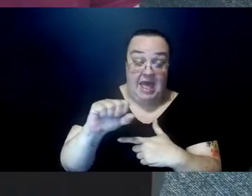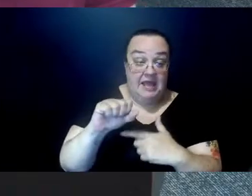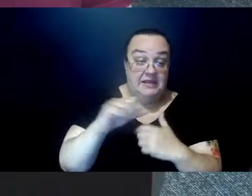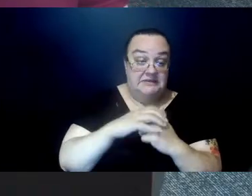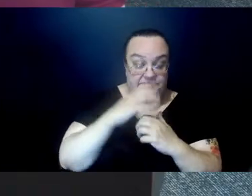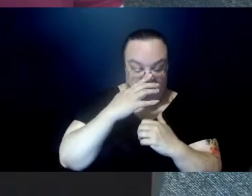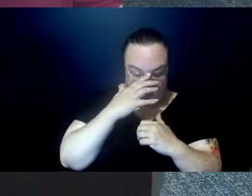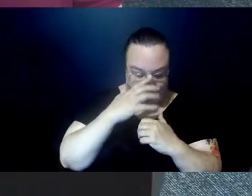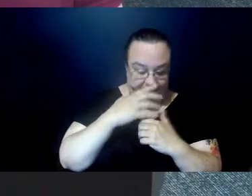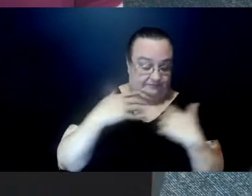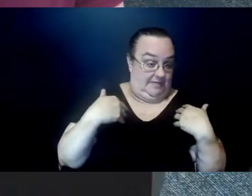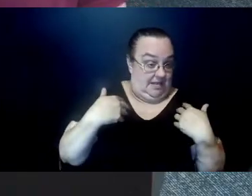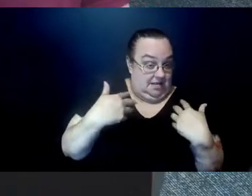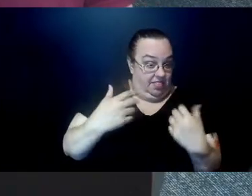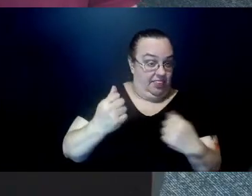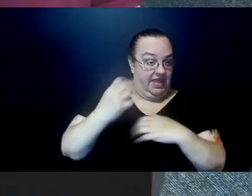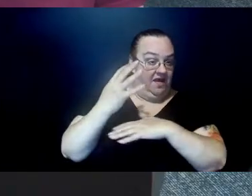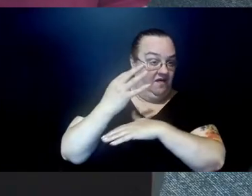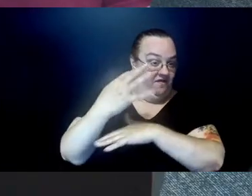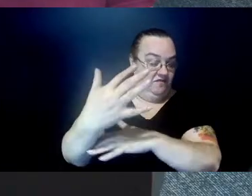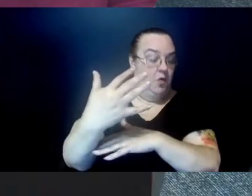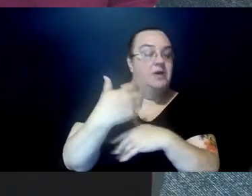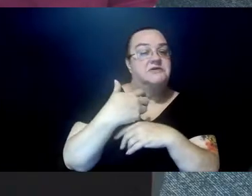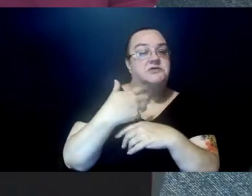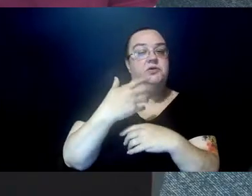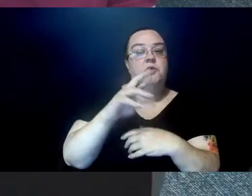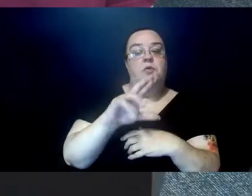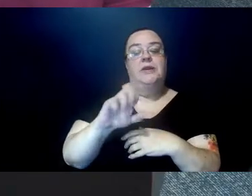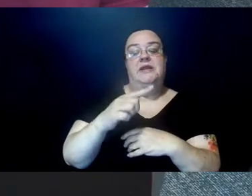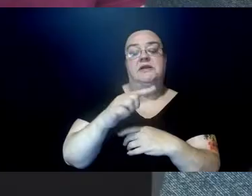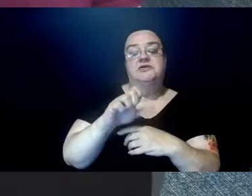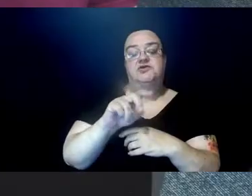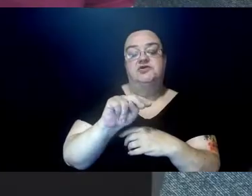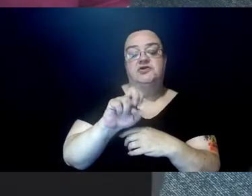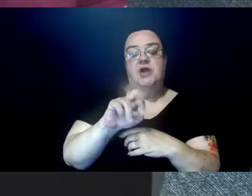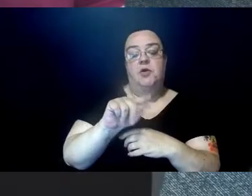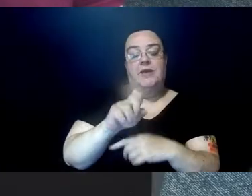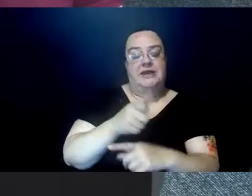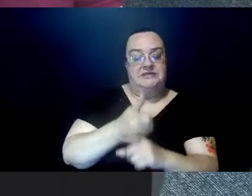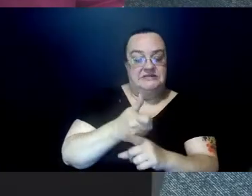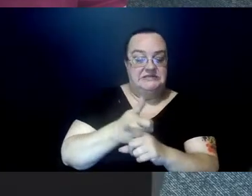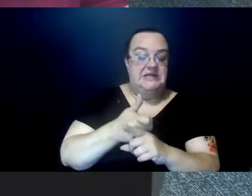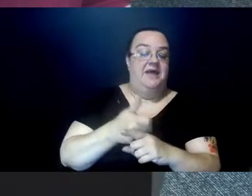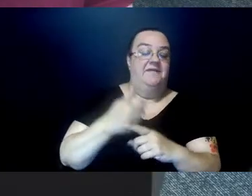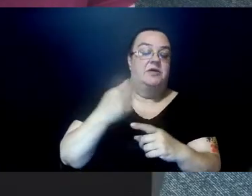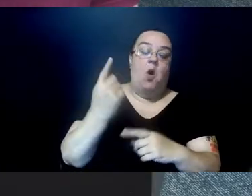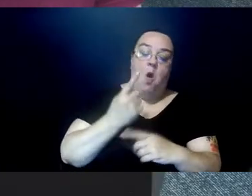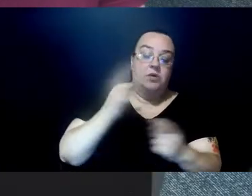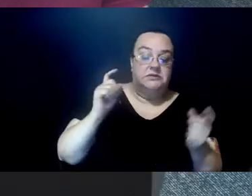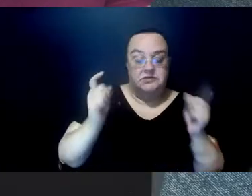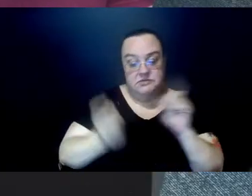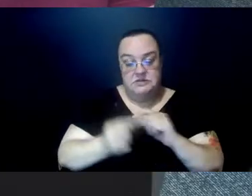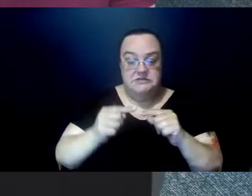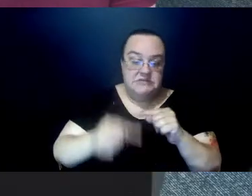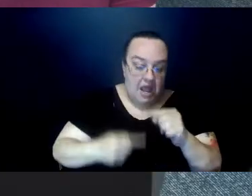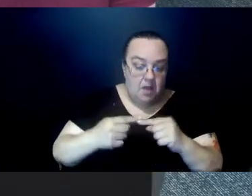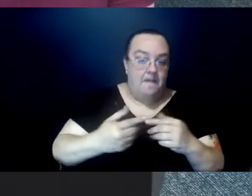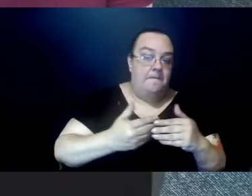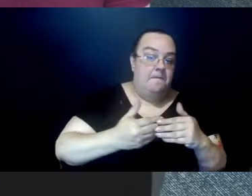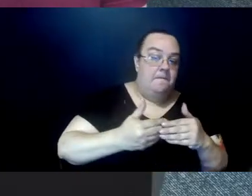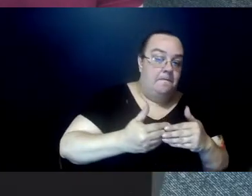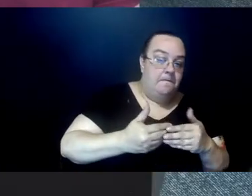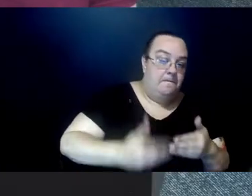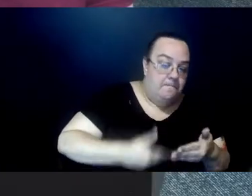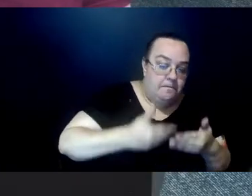The healthy forest regenerates itself in ever-changing cycles of birth, growth, and death, and it is the entire forest